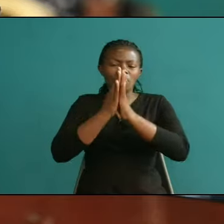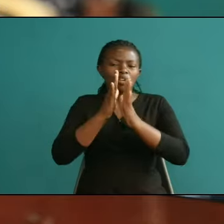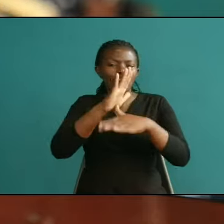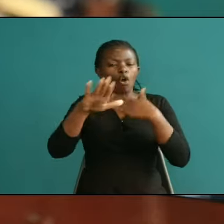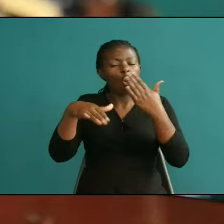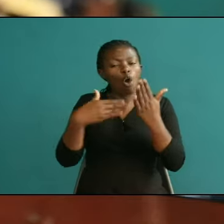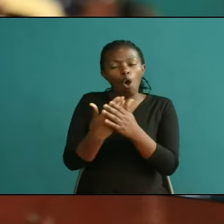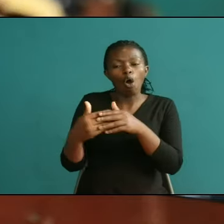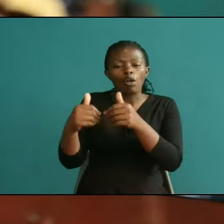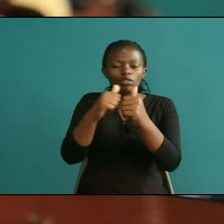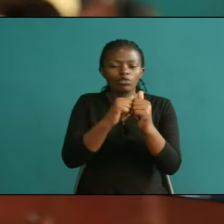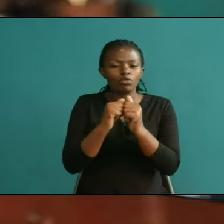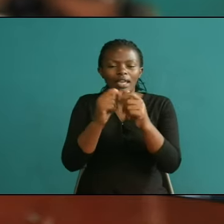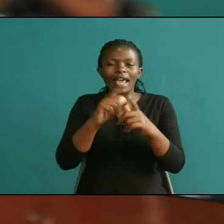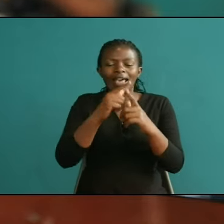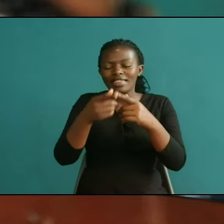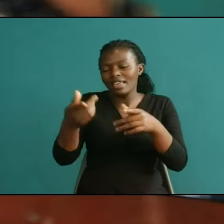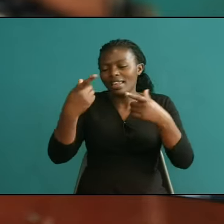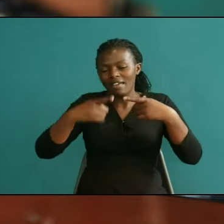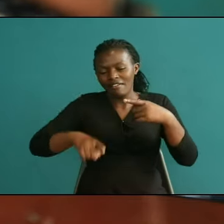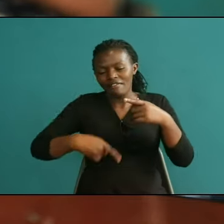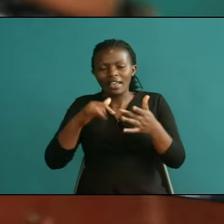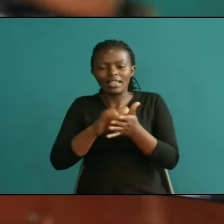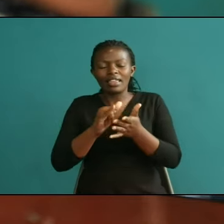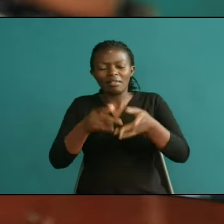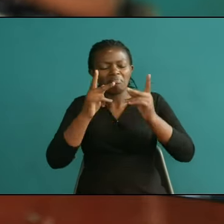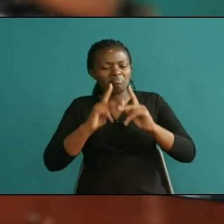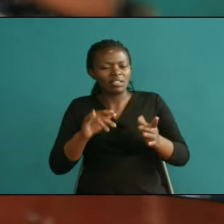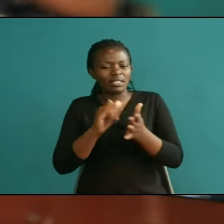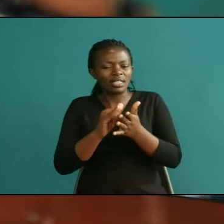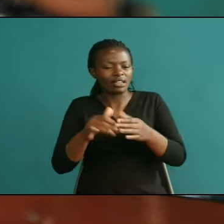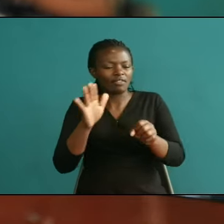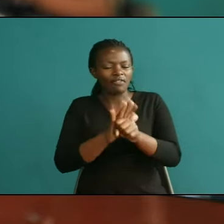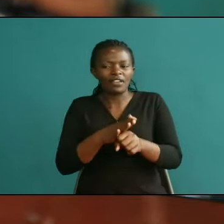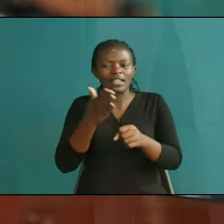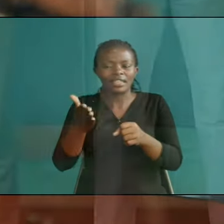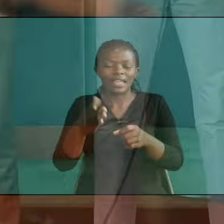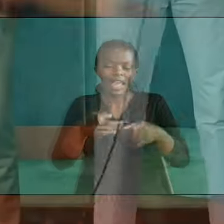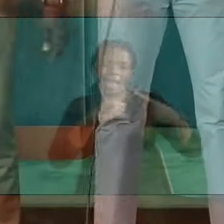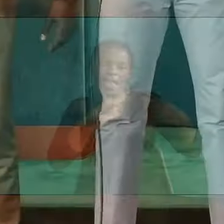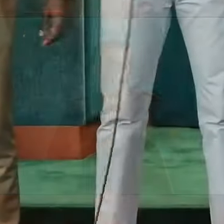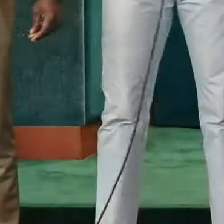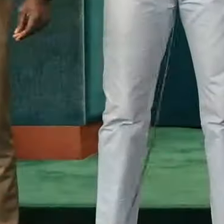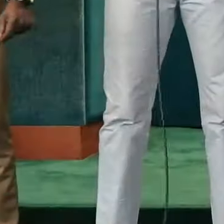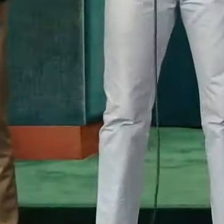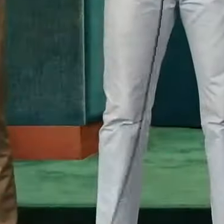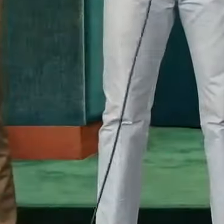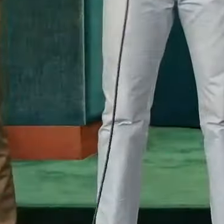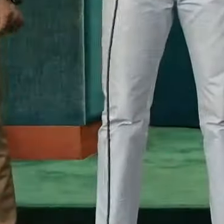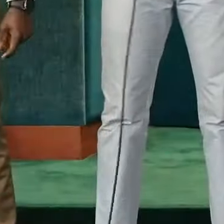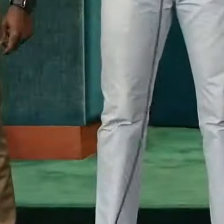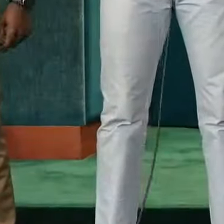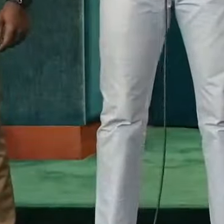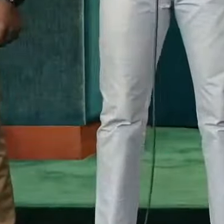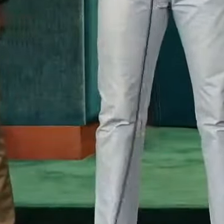an overwhelming sense of relief and peace that had filled their hearts. Jesus was with them.